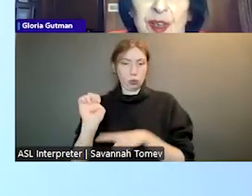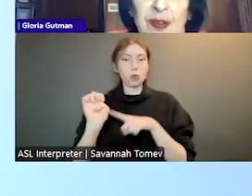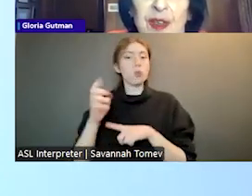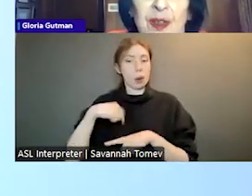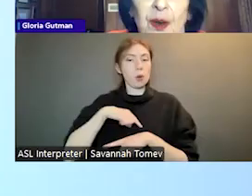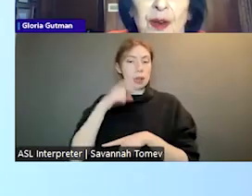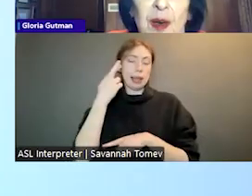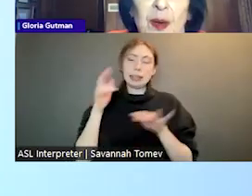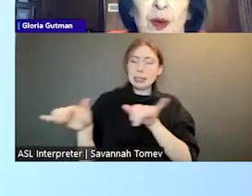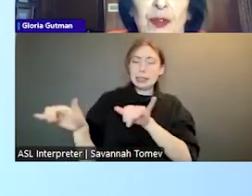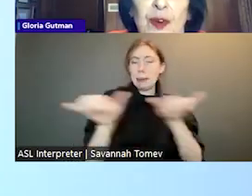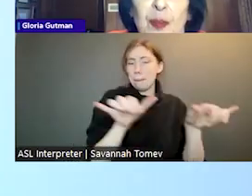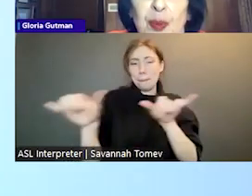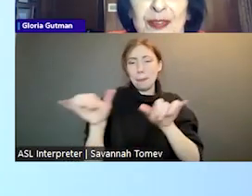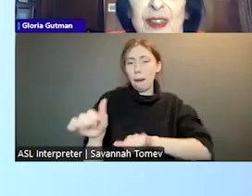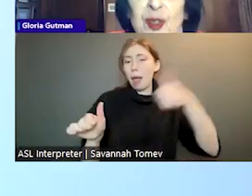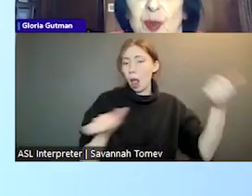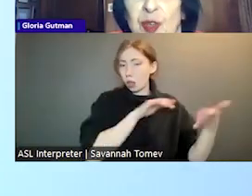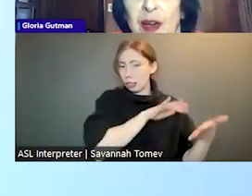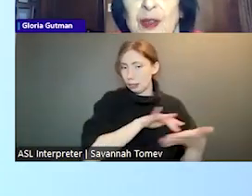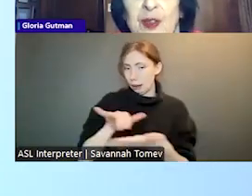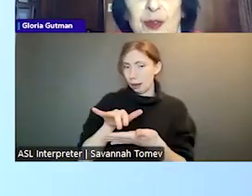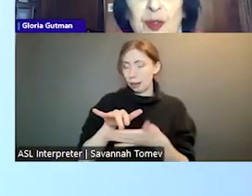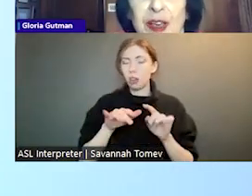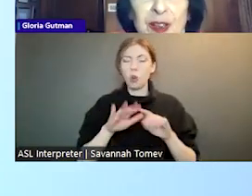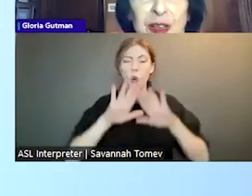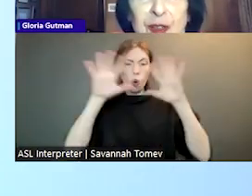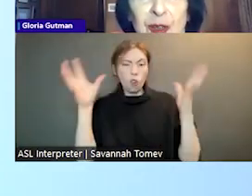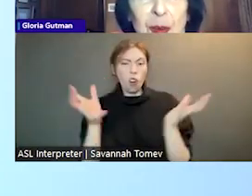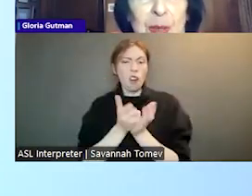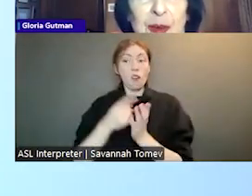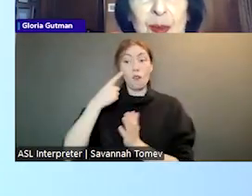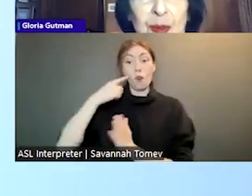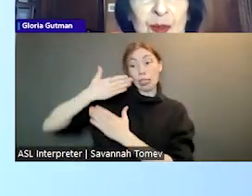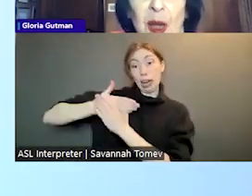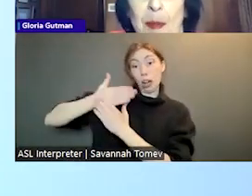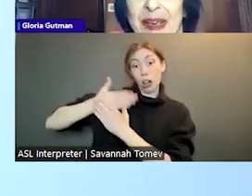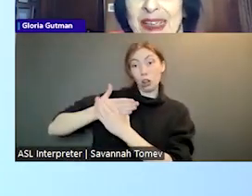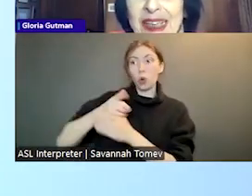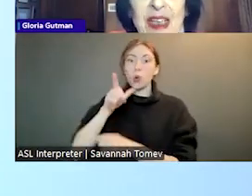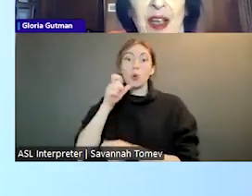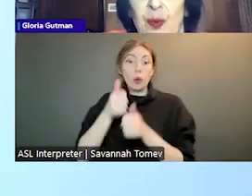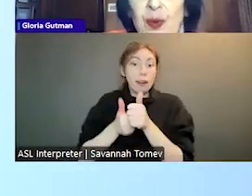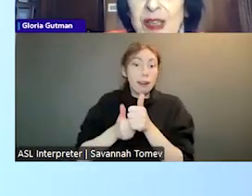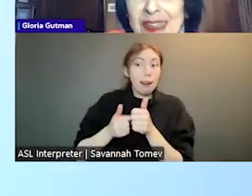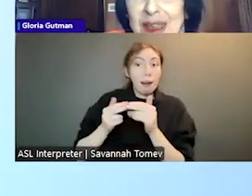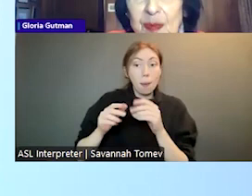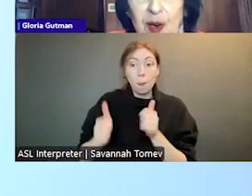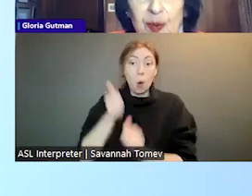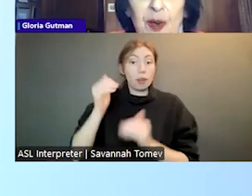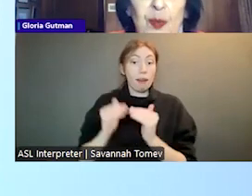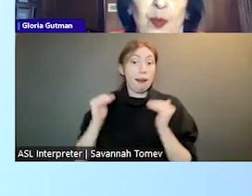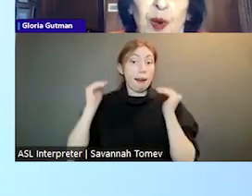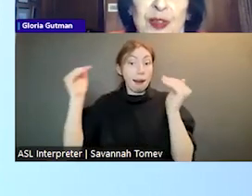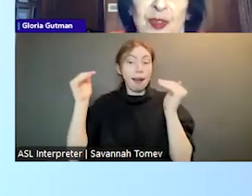studies, the overall prevalence was highest for psychological abuse. But again, what leaped